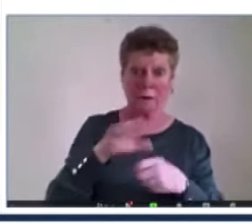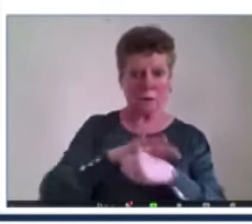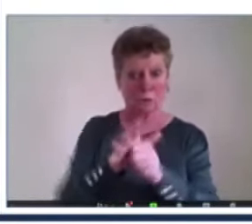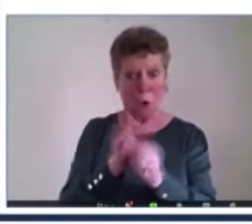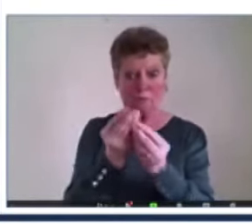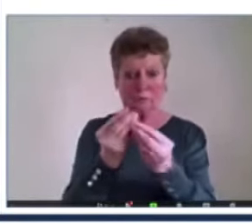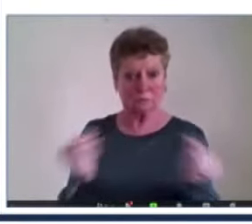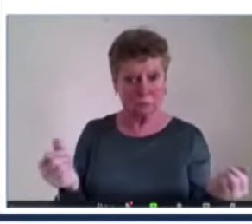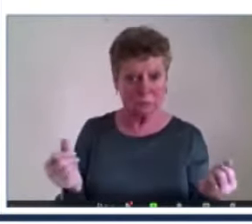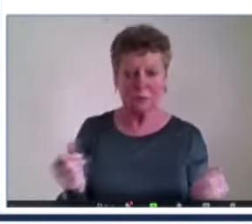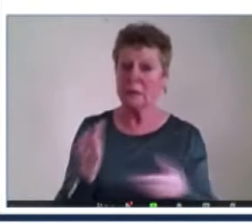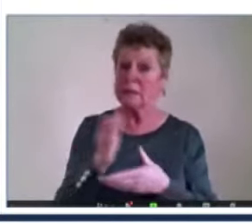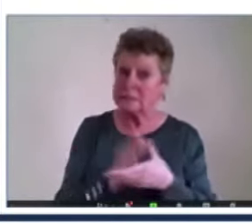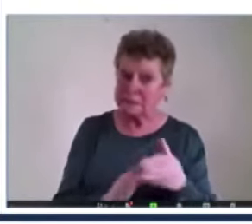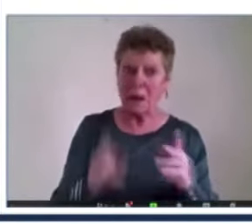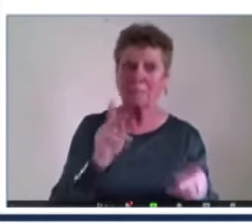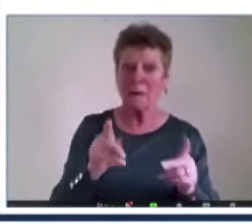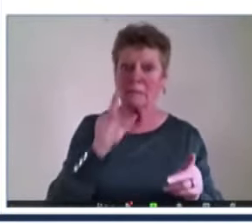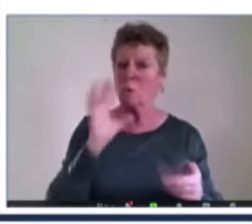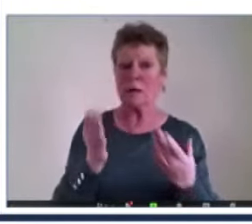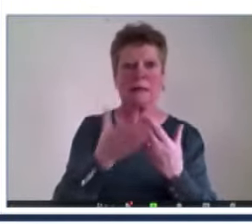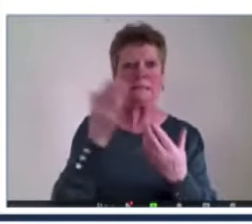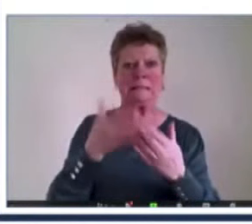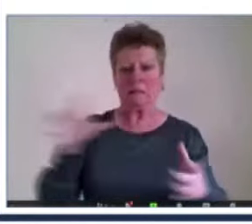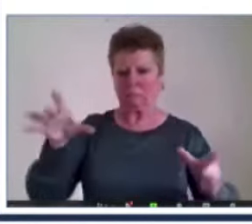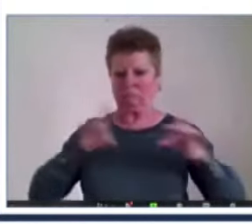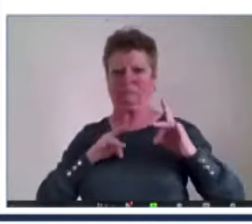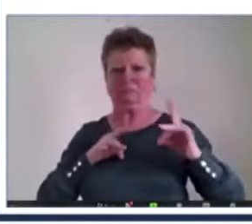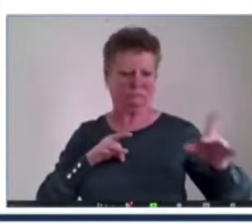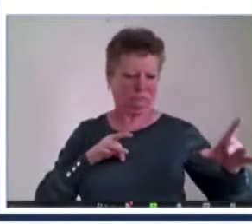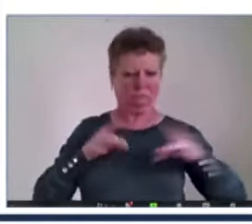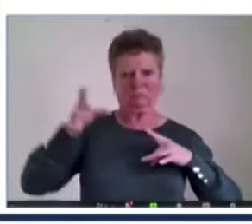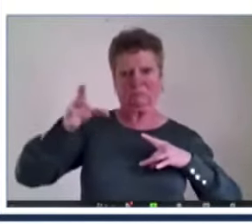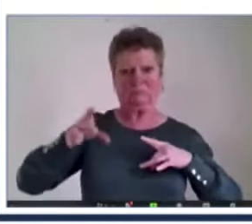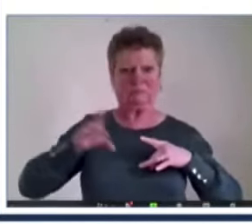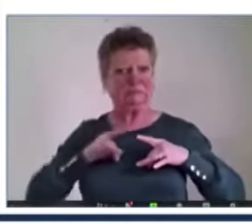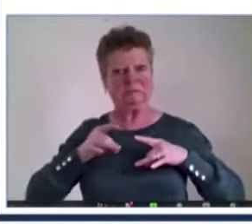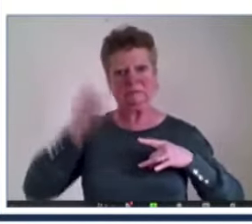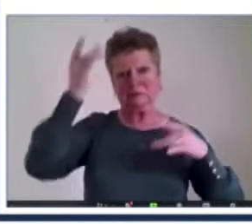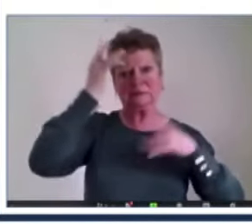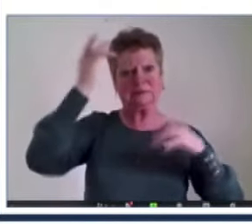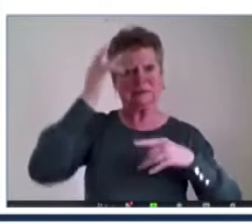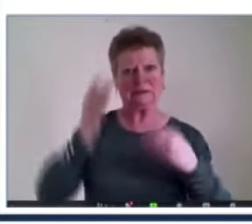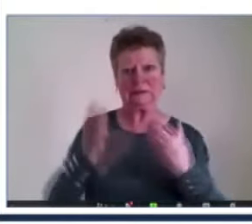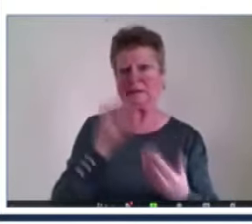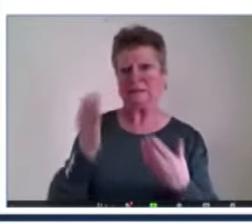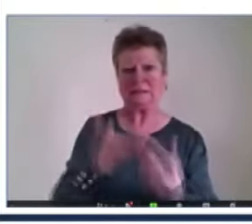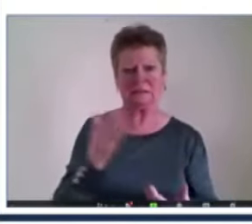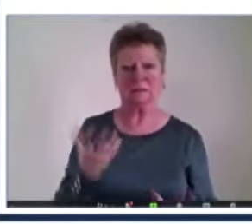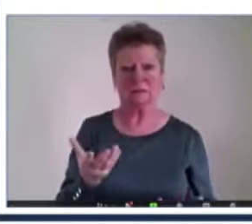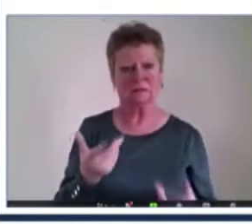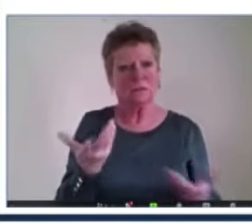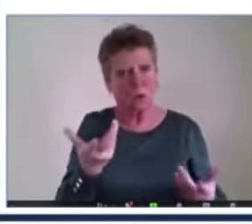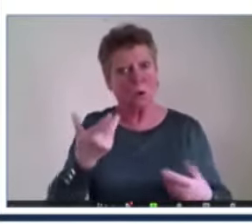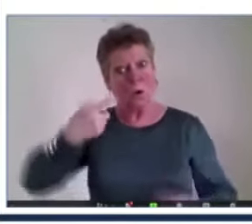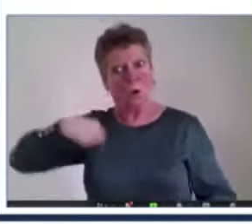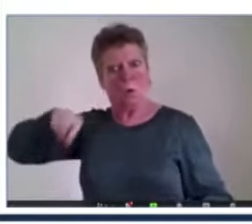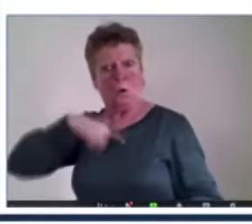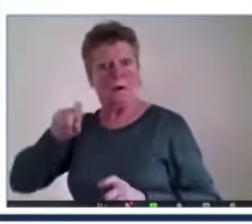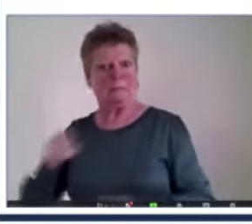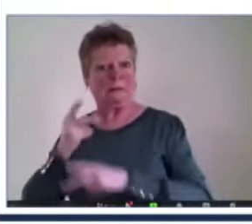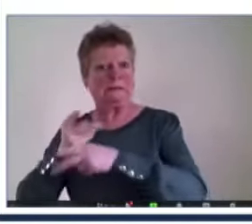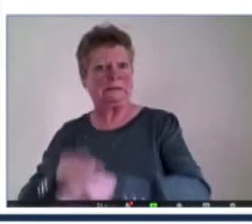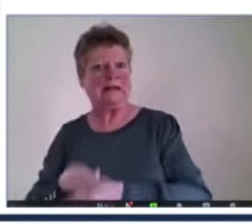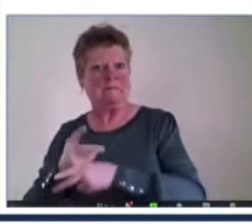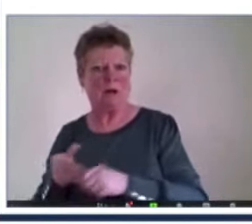are more vulnerable to whatever kind of infectious disease. And so they always need the rest of us to be careful